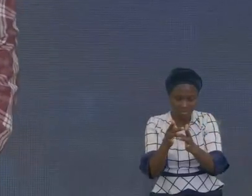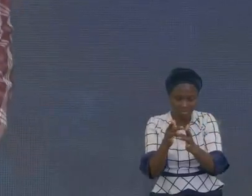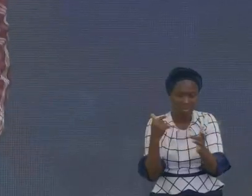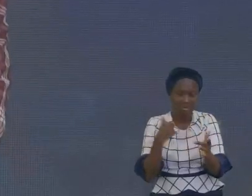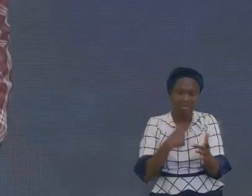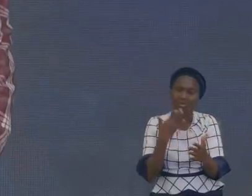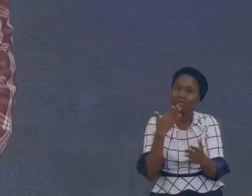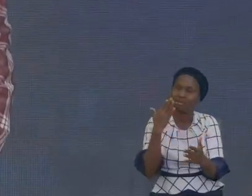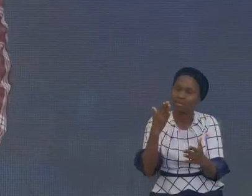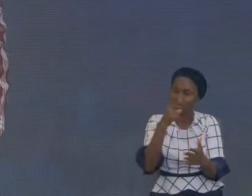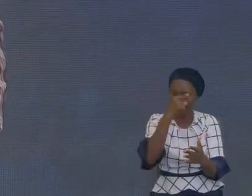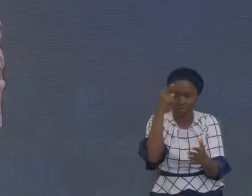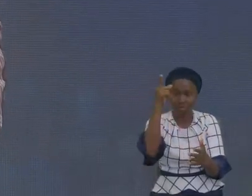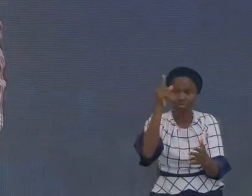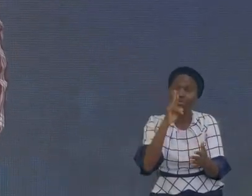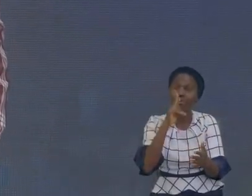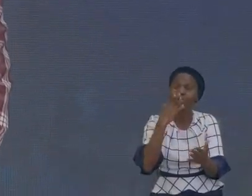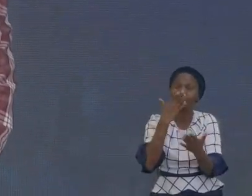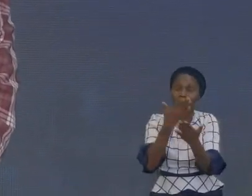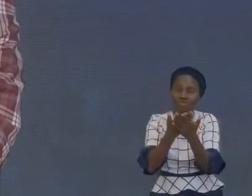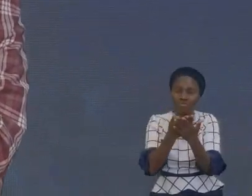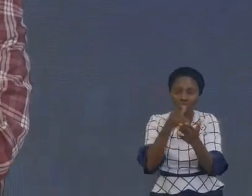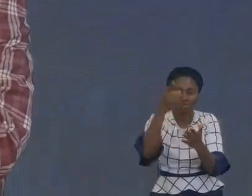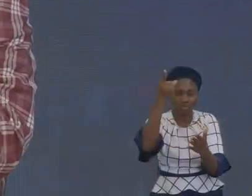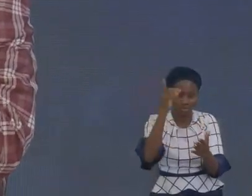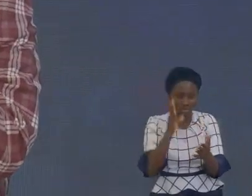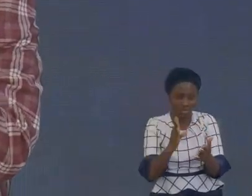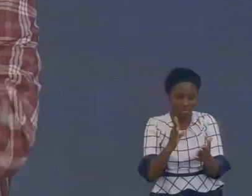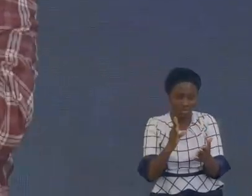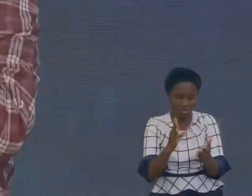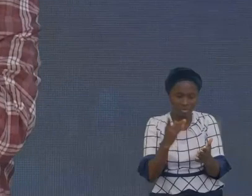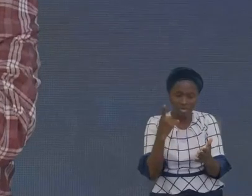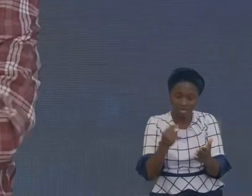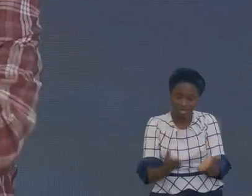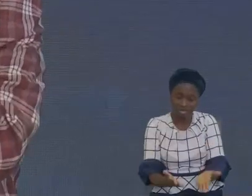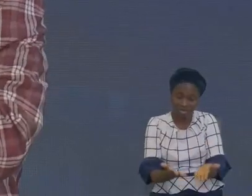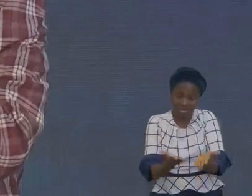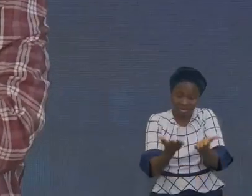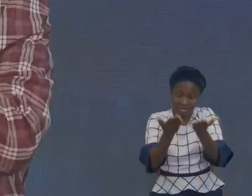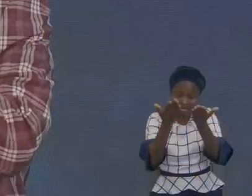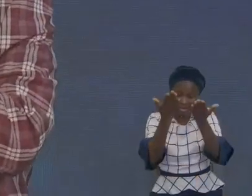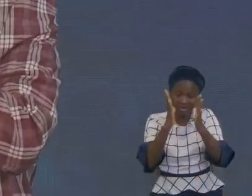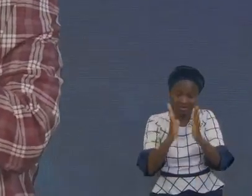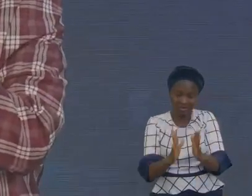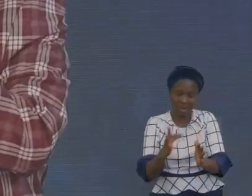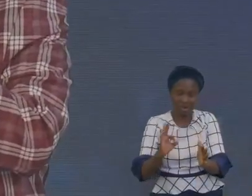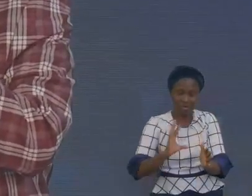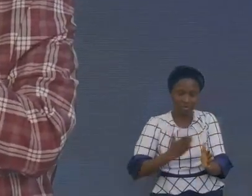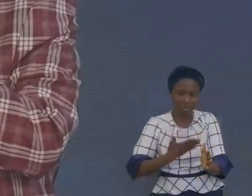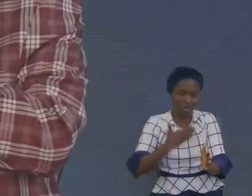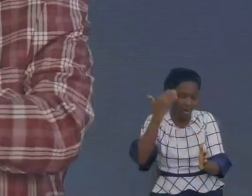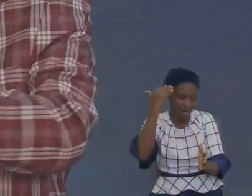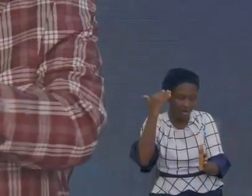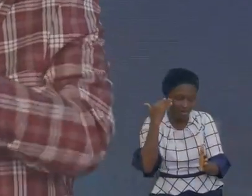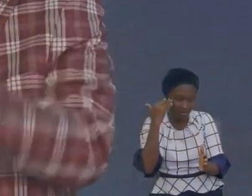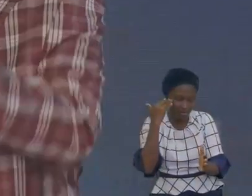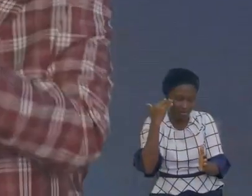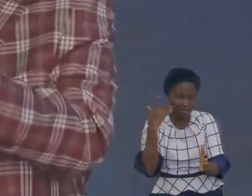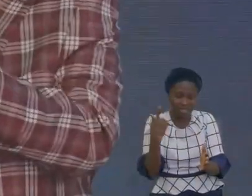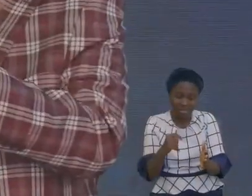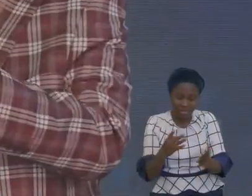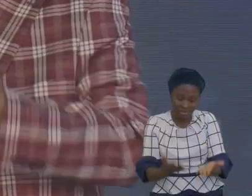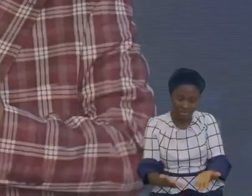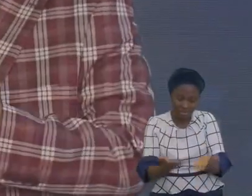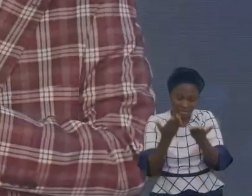lifter up of our head, the lifter up of our lives, the